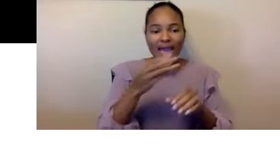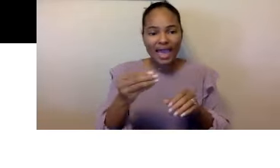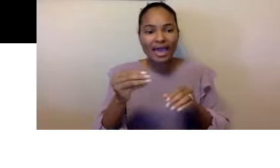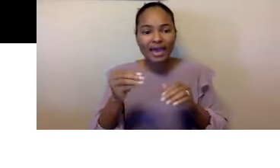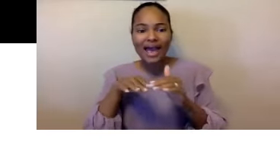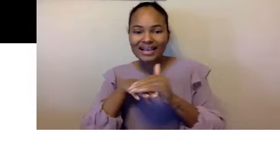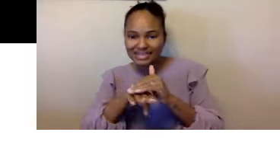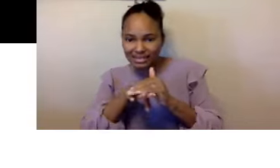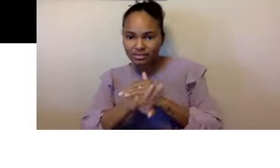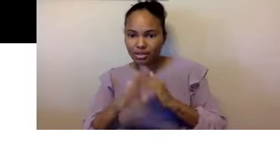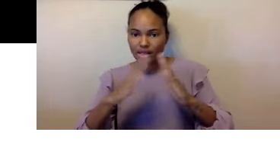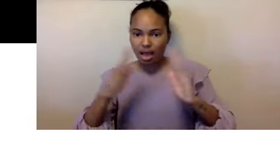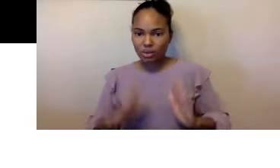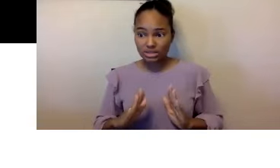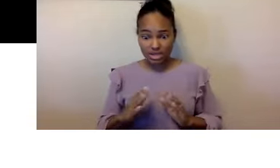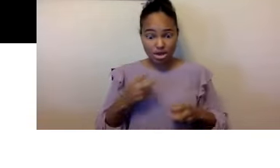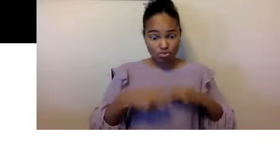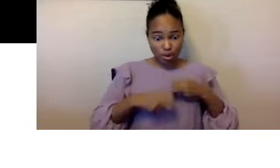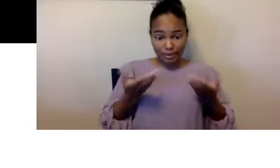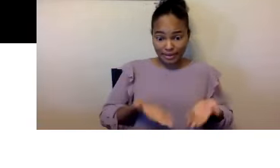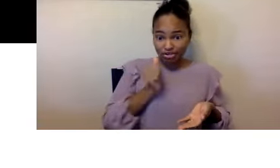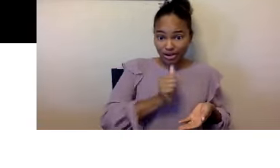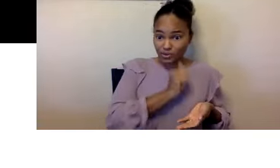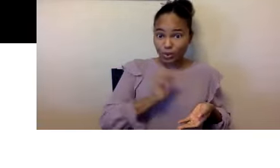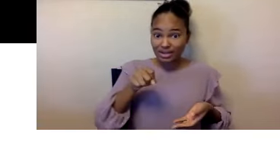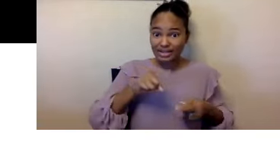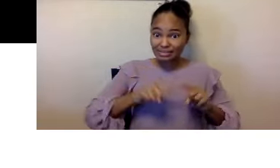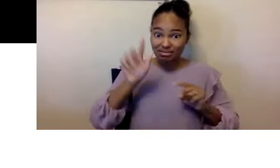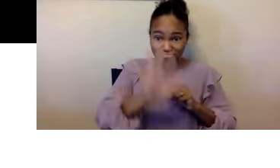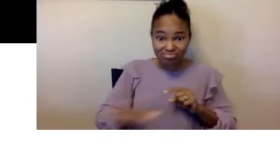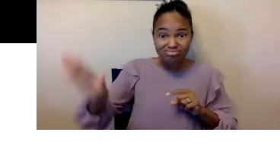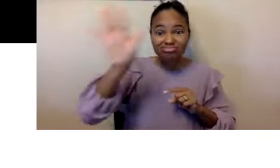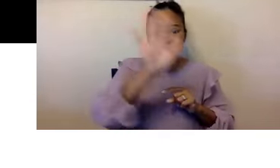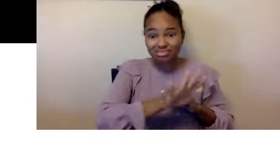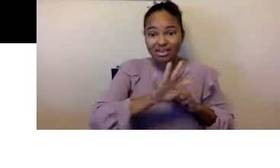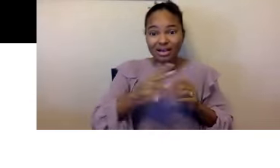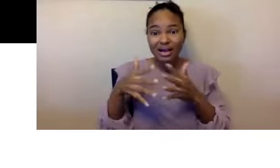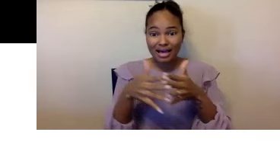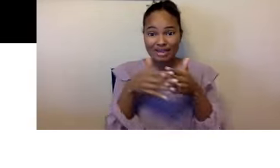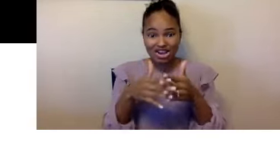problem here in Arizona, but it's a problem nationwide and included in Chicago.